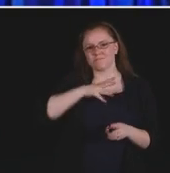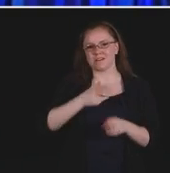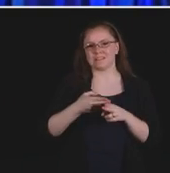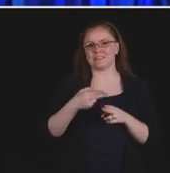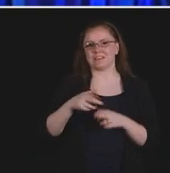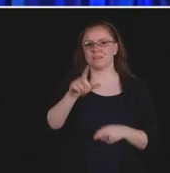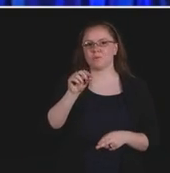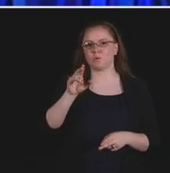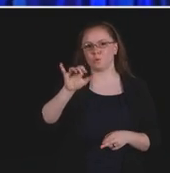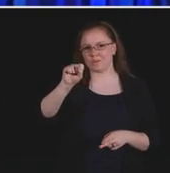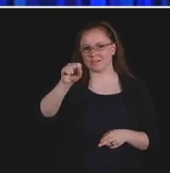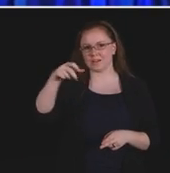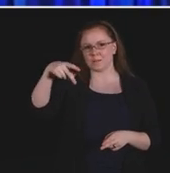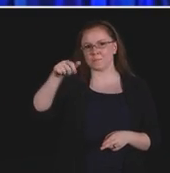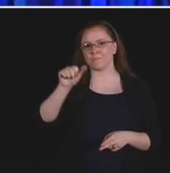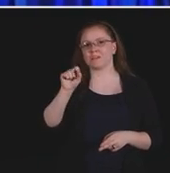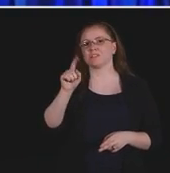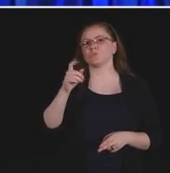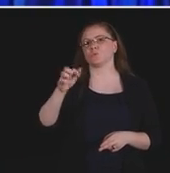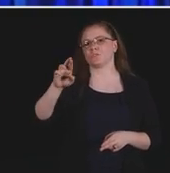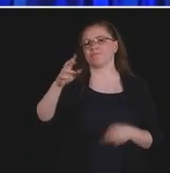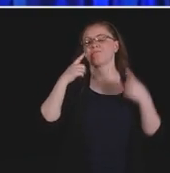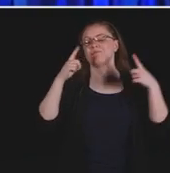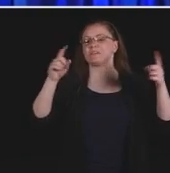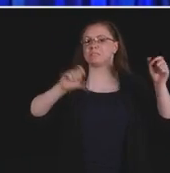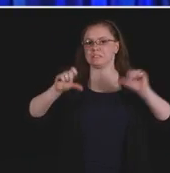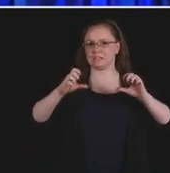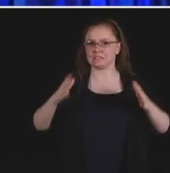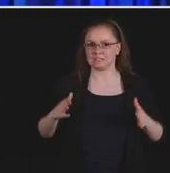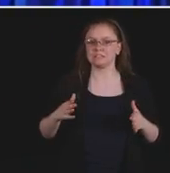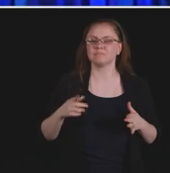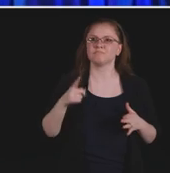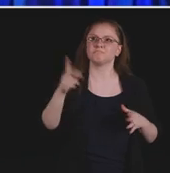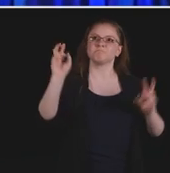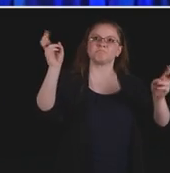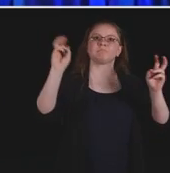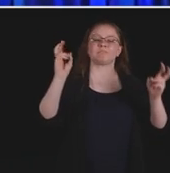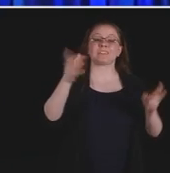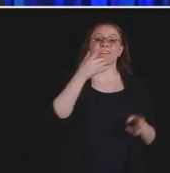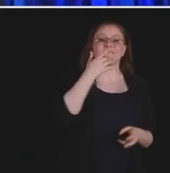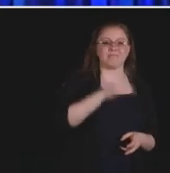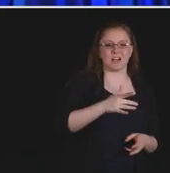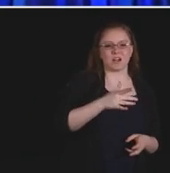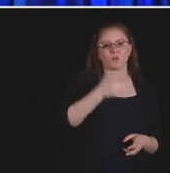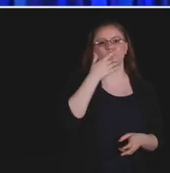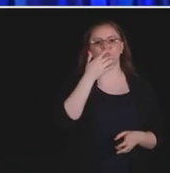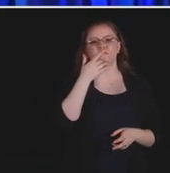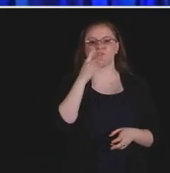luck favors the only prepared mind. So I want to wish you all the best. Thank you.